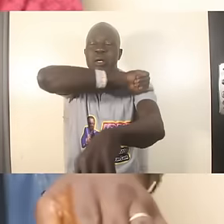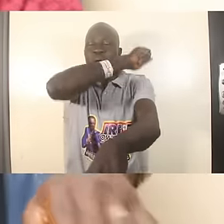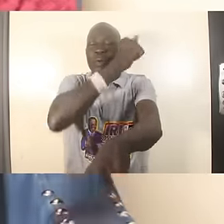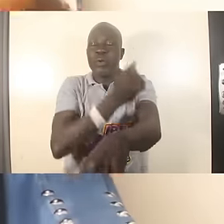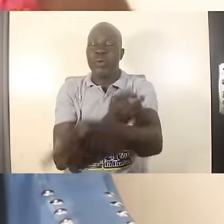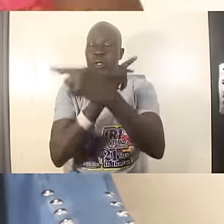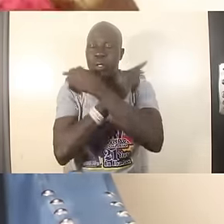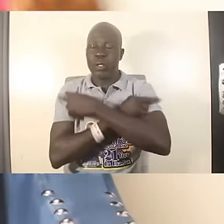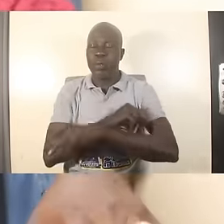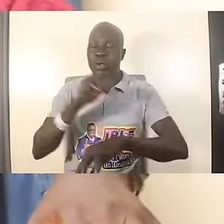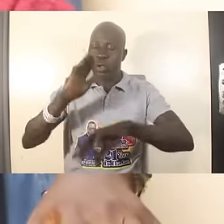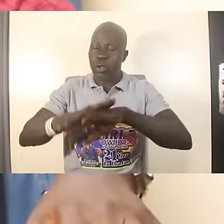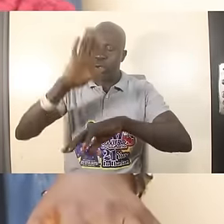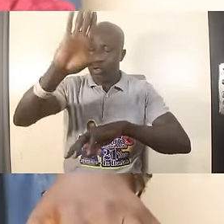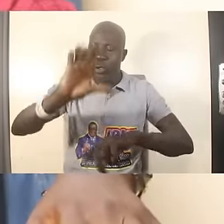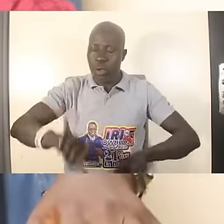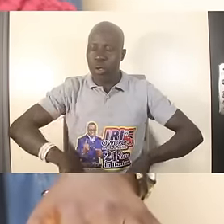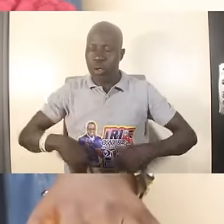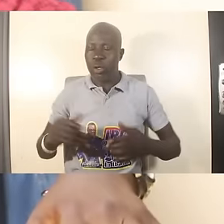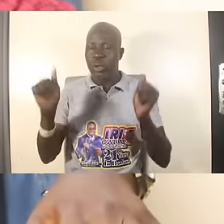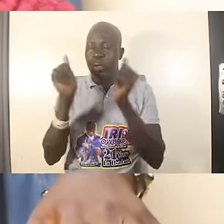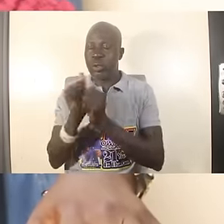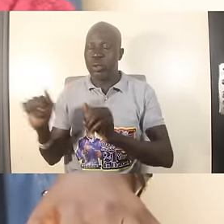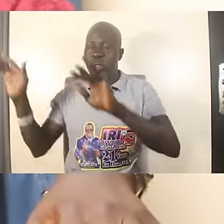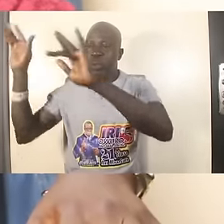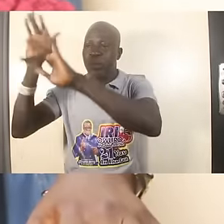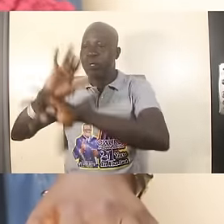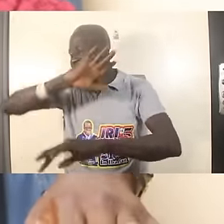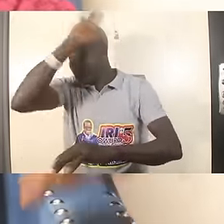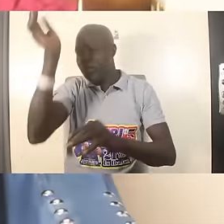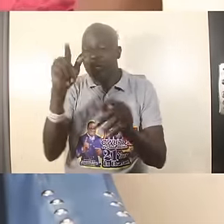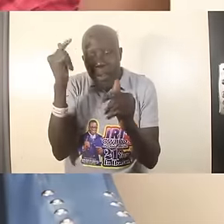for the rest of your life. To your life. Yeah, no. Mercy. Unlimited.